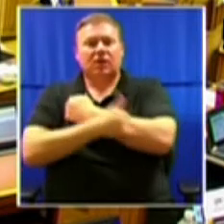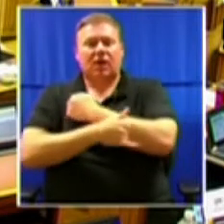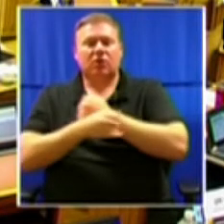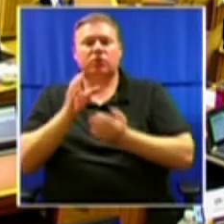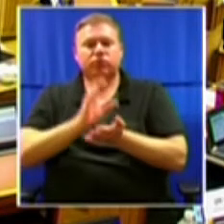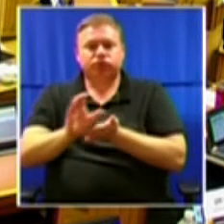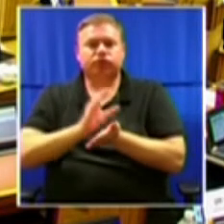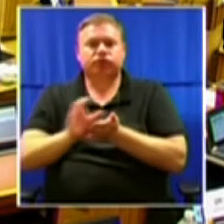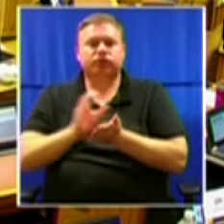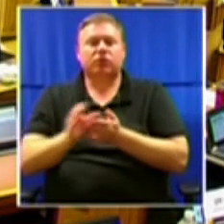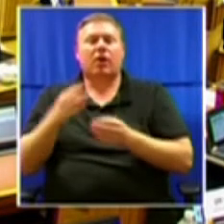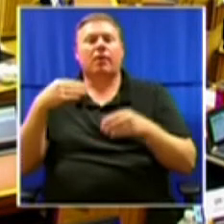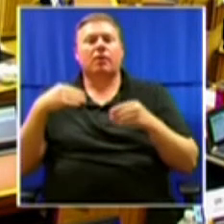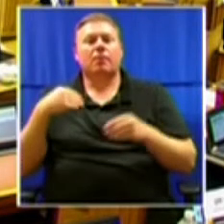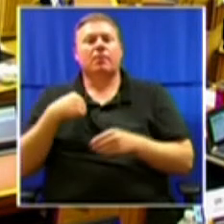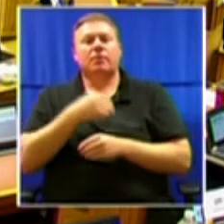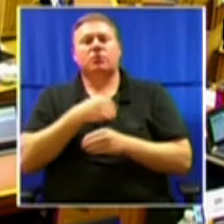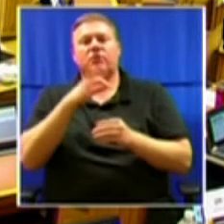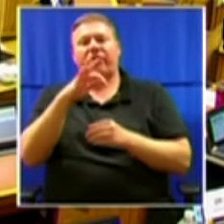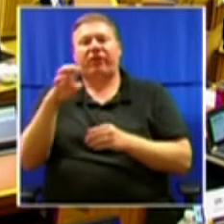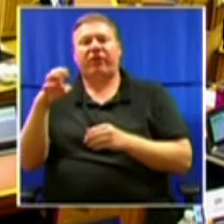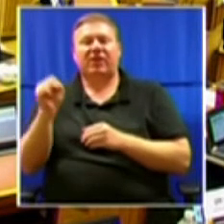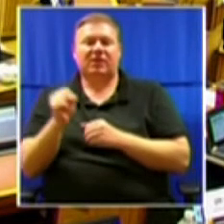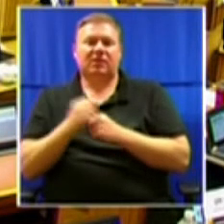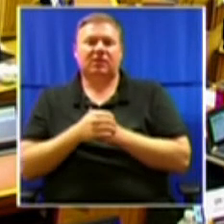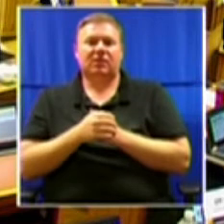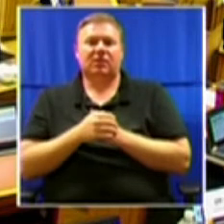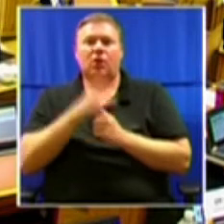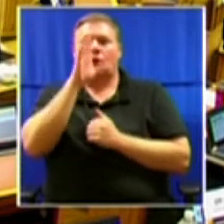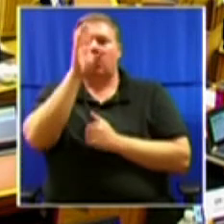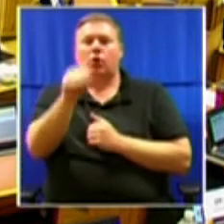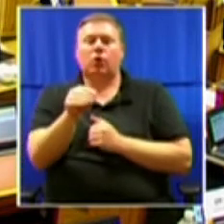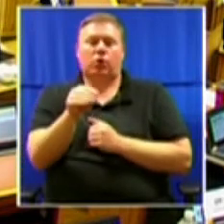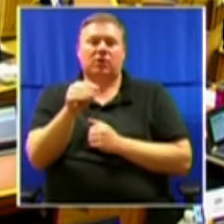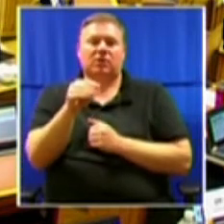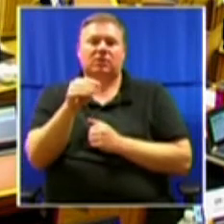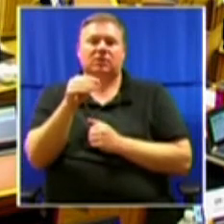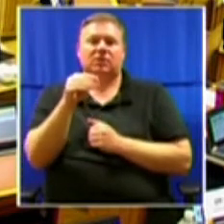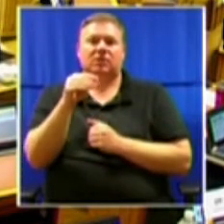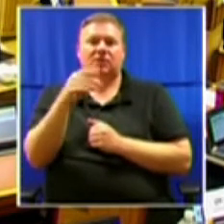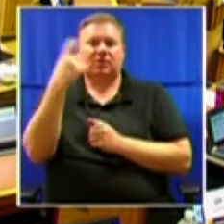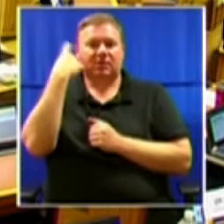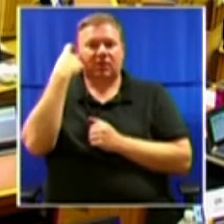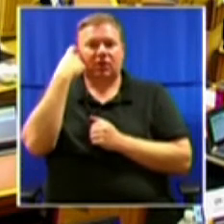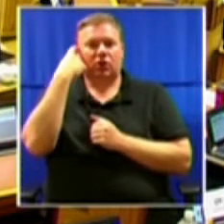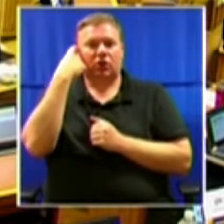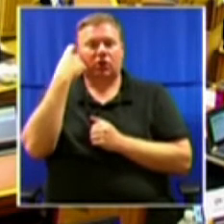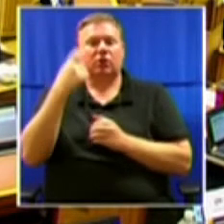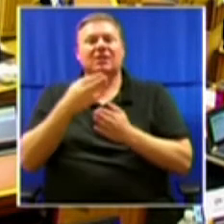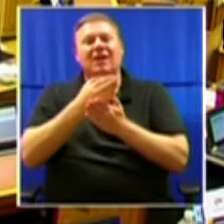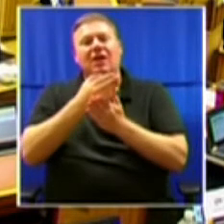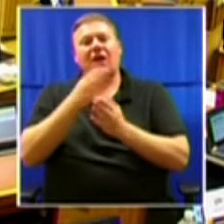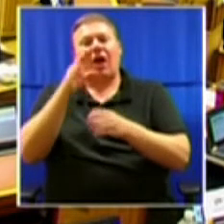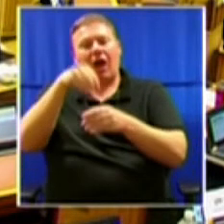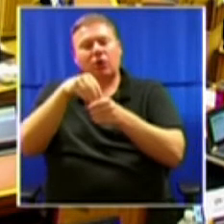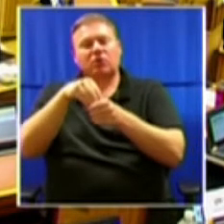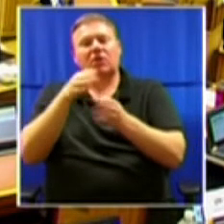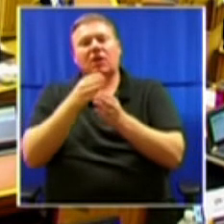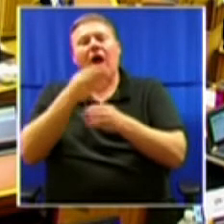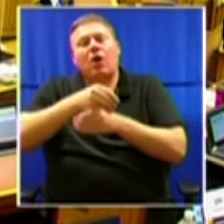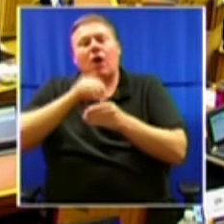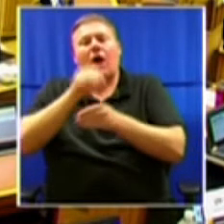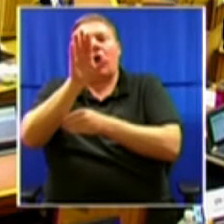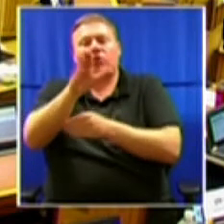fees to entertain the requests from the Secretariat that will fall out of the scope of their operational budget and come from our